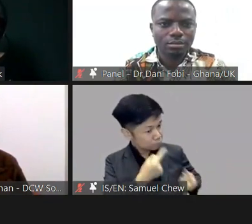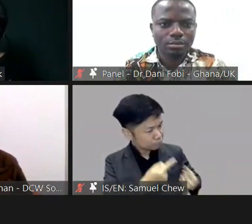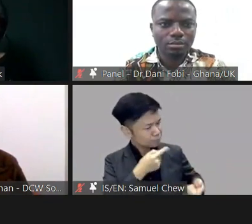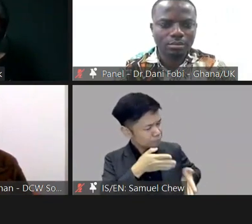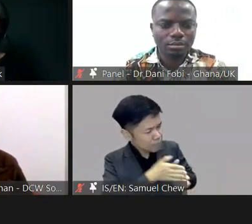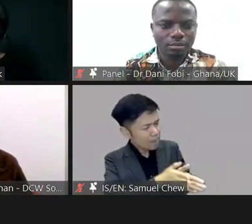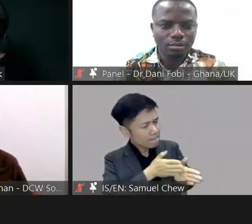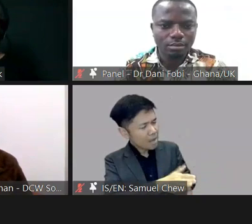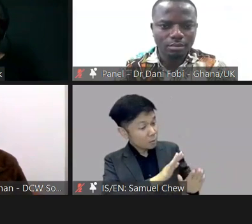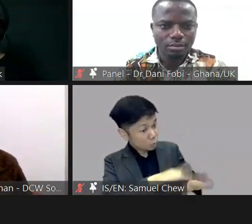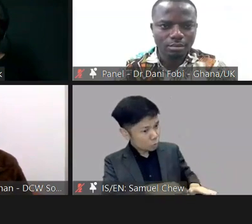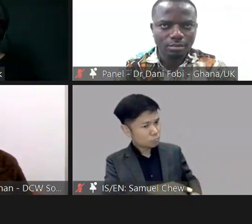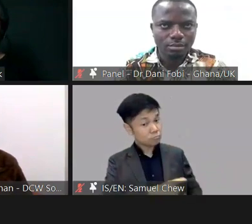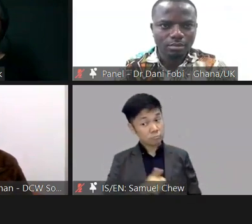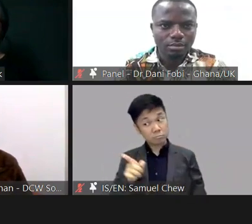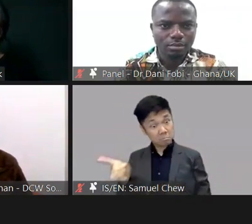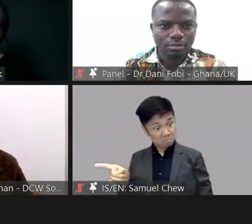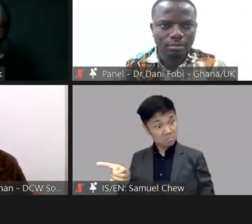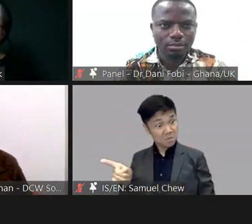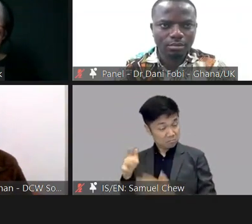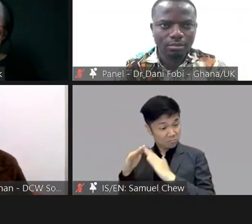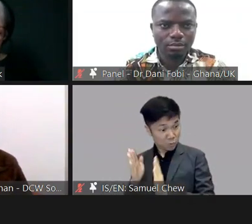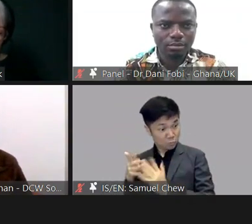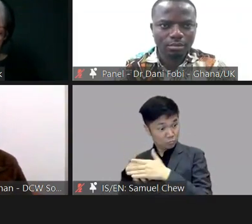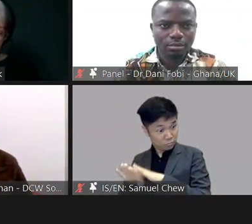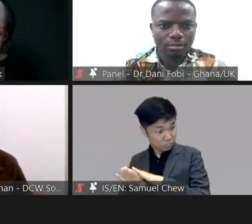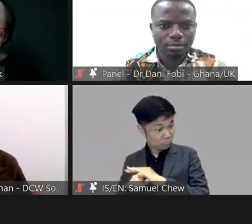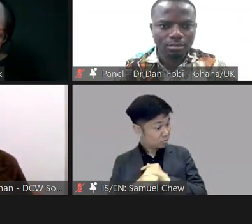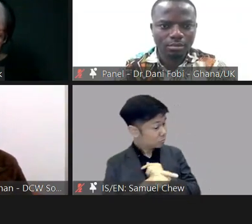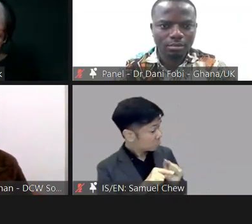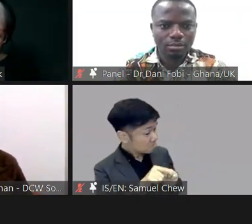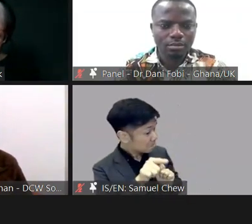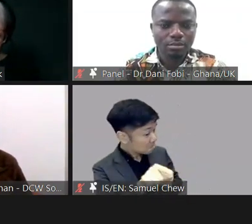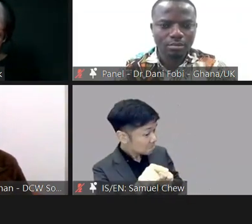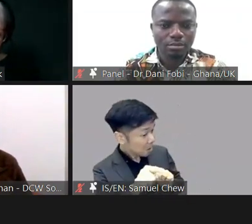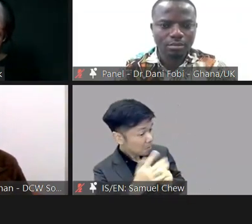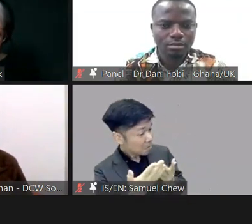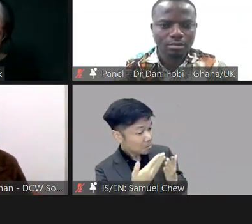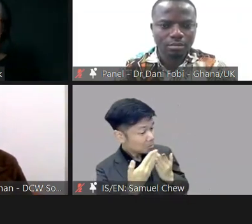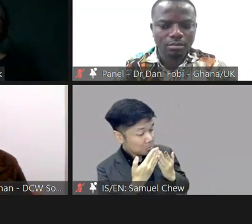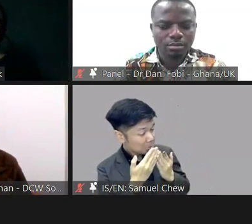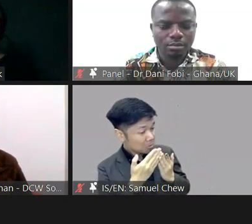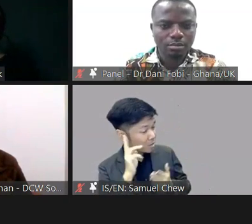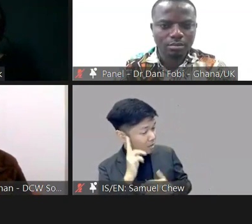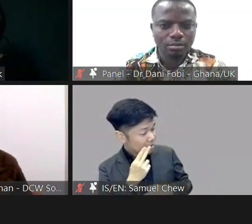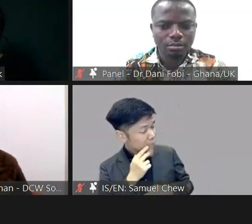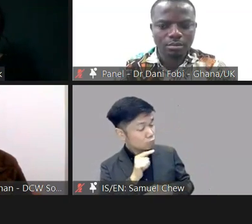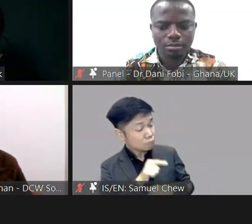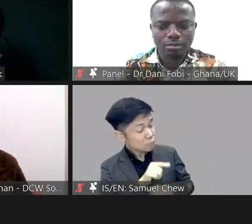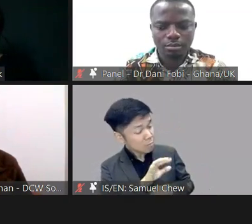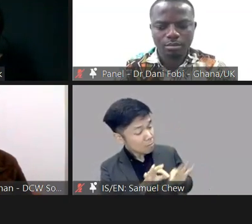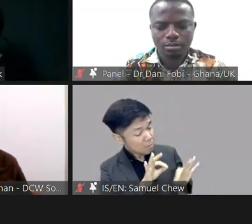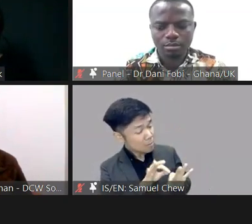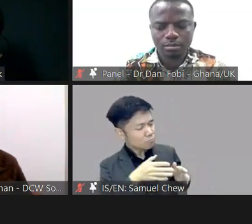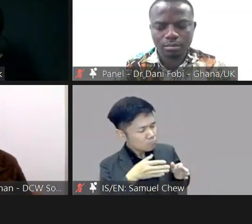pros and cons of both schools, and then let the child decide which school they would prefer. So